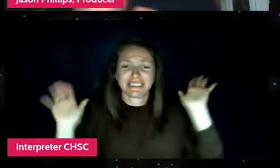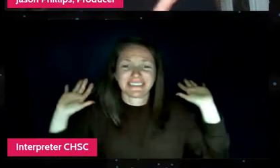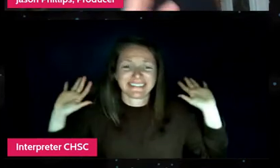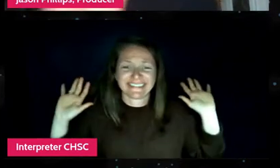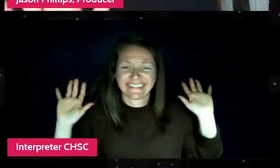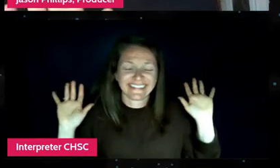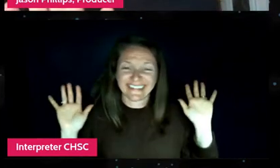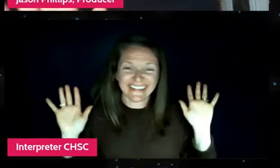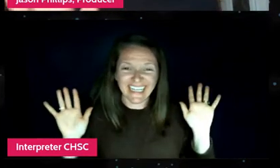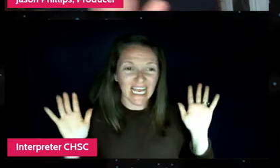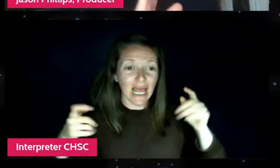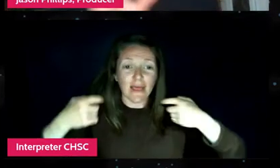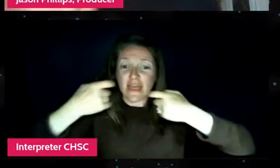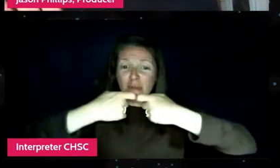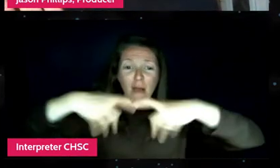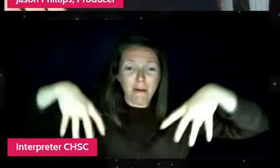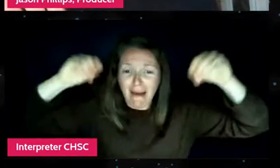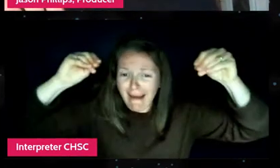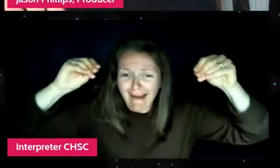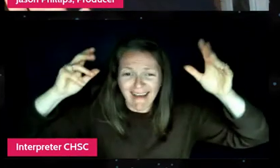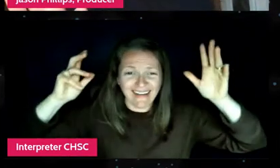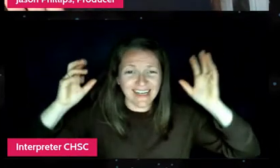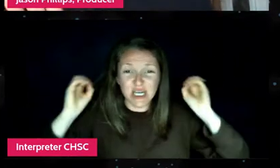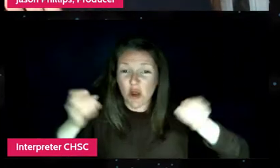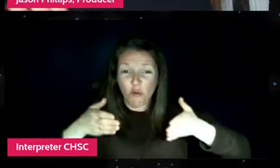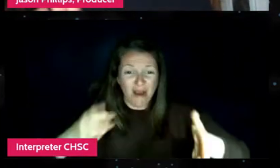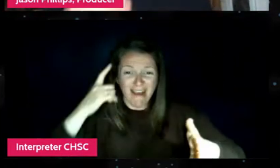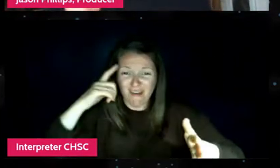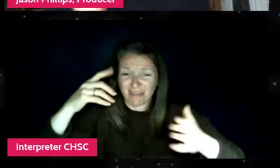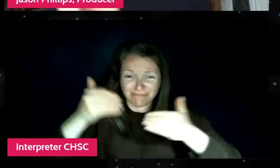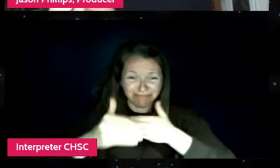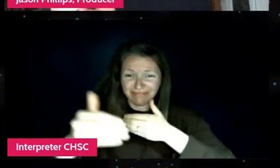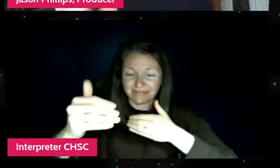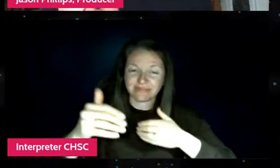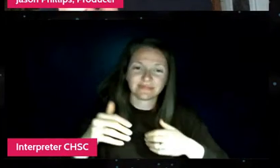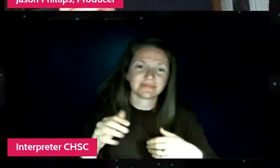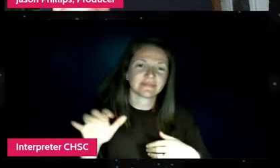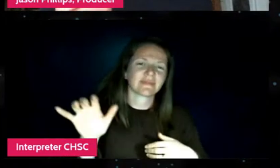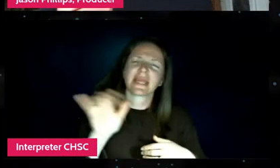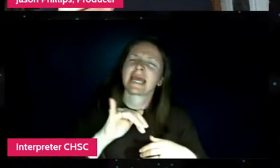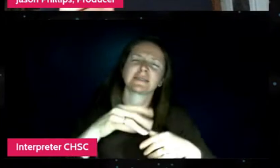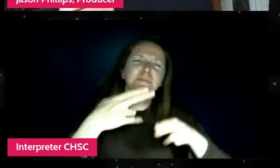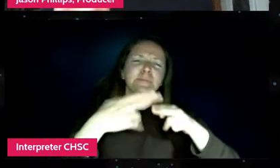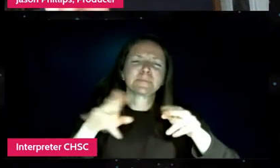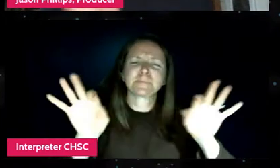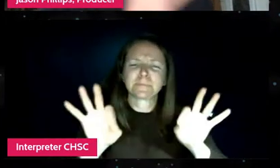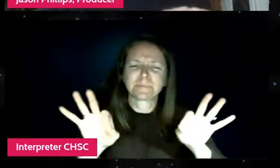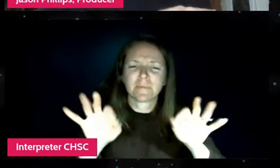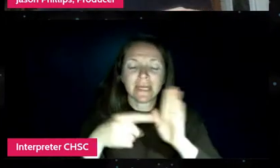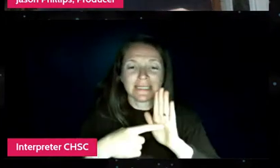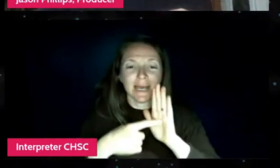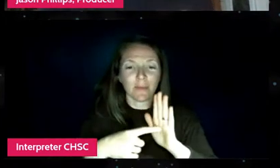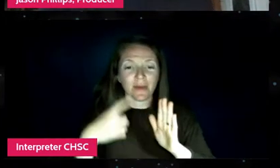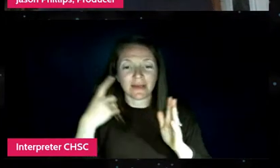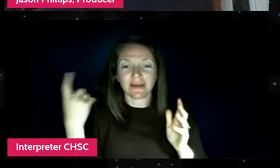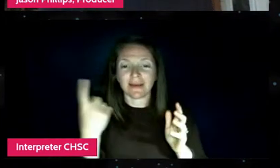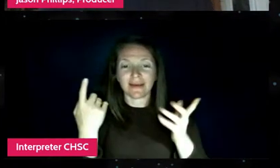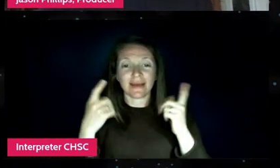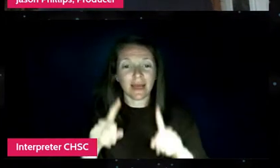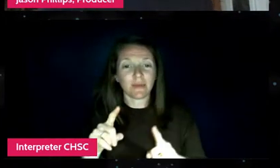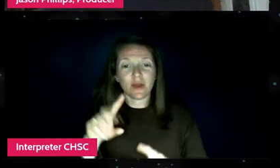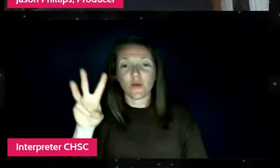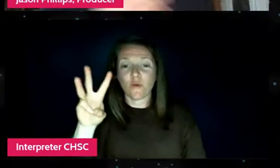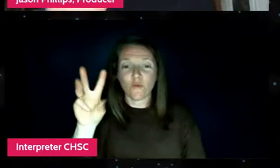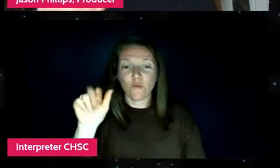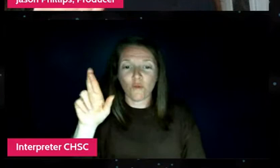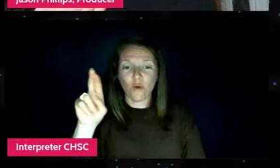like, all right, the power's down. There's like no way for me to do it. I mean, this is like a small example of something that happened when we were on the Warner Brothers